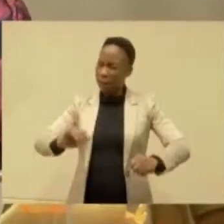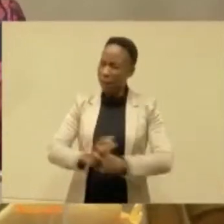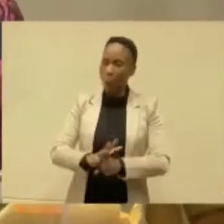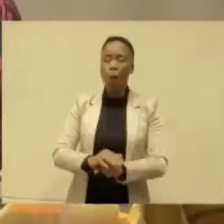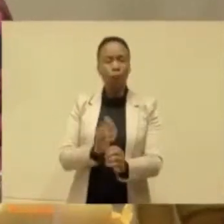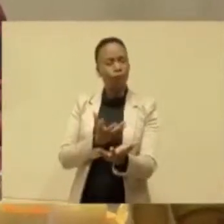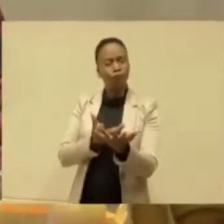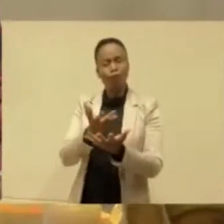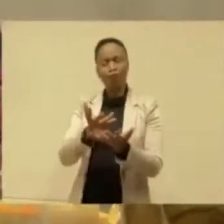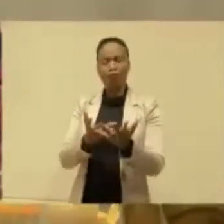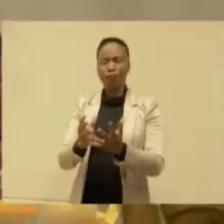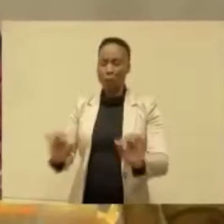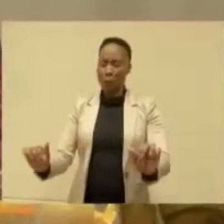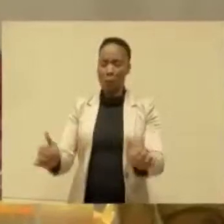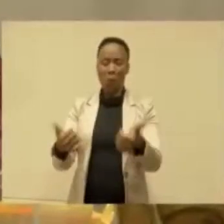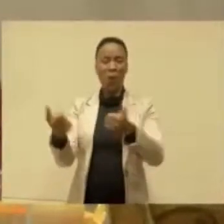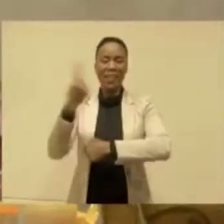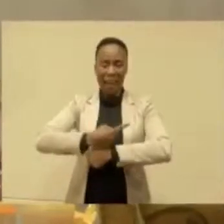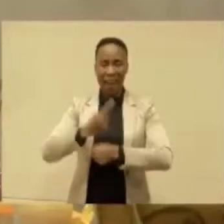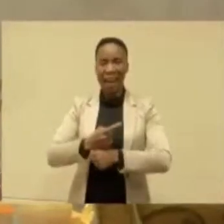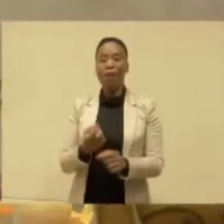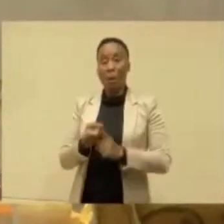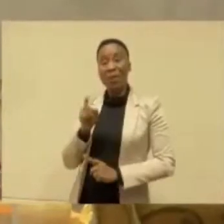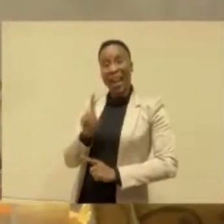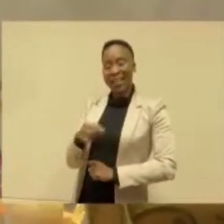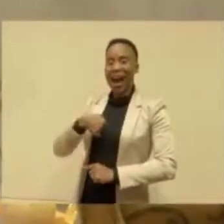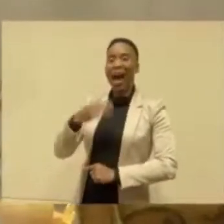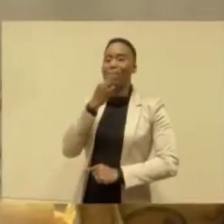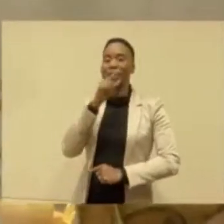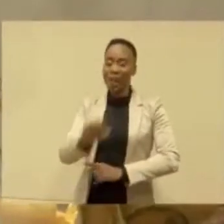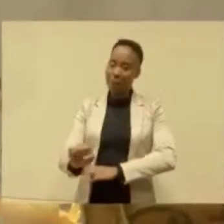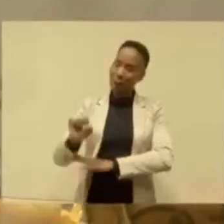engagement in that note gare malibong